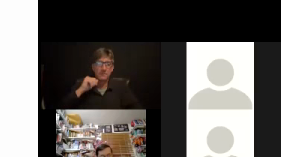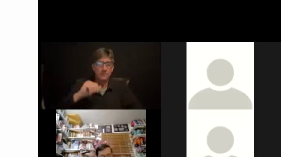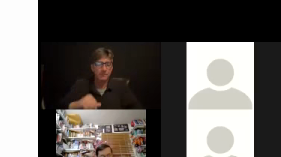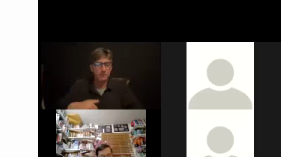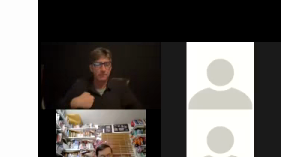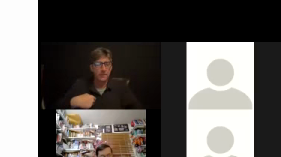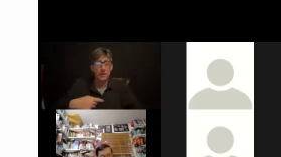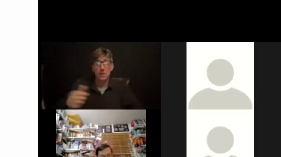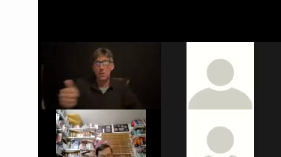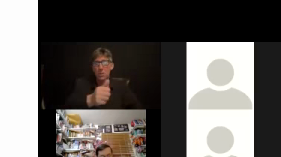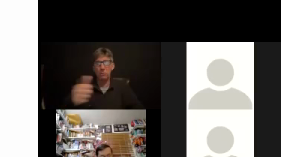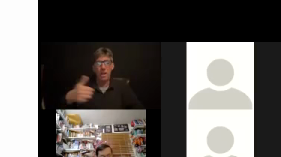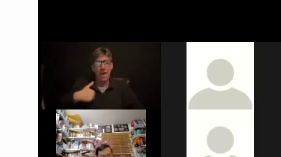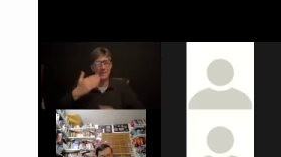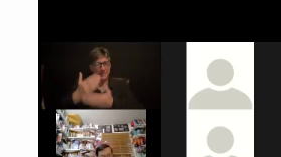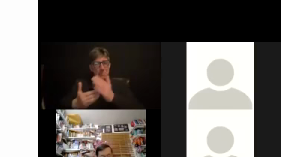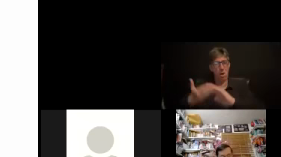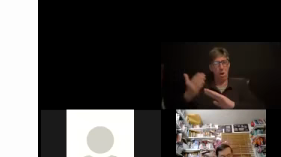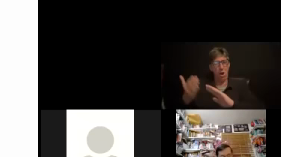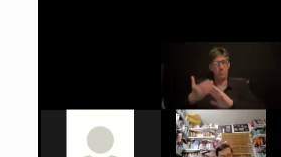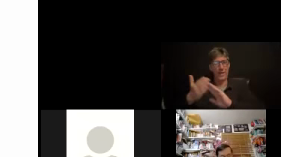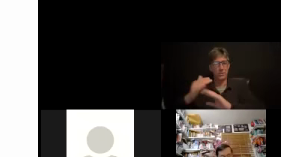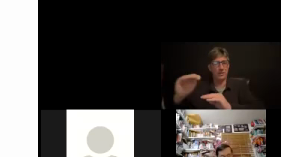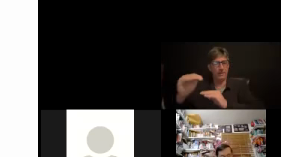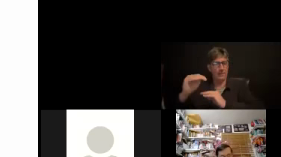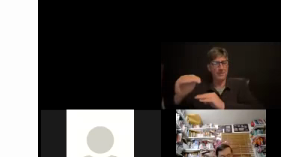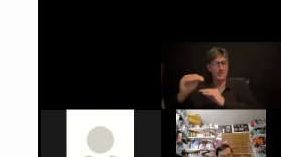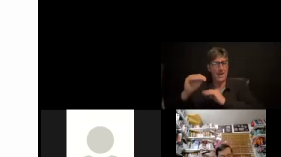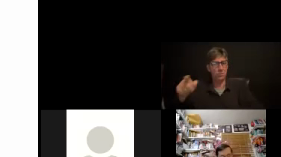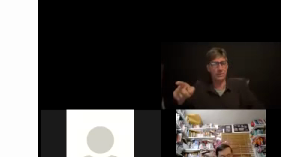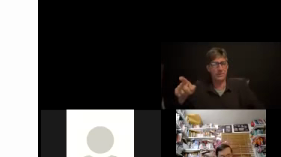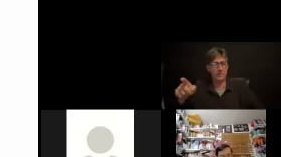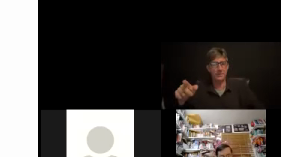that the commuter rail has. And I think already we're having,